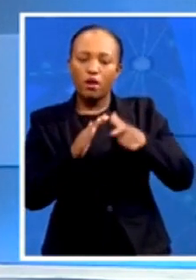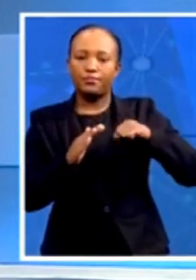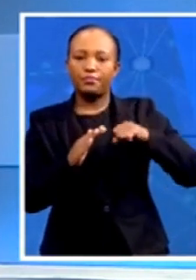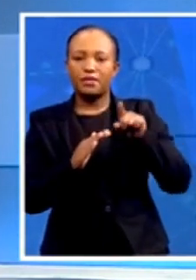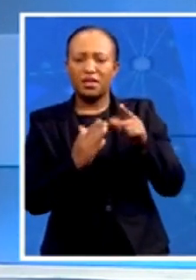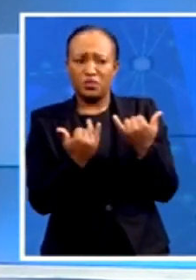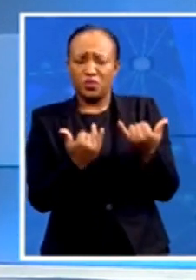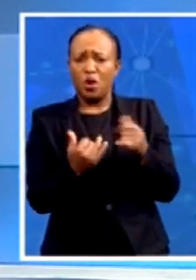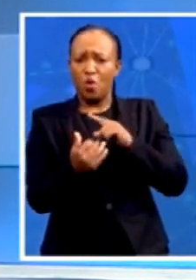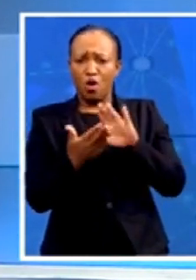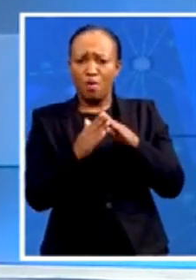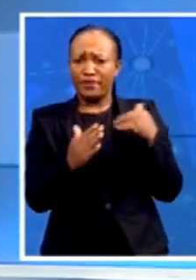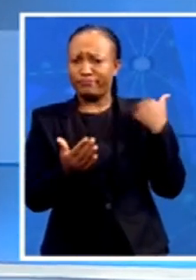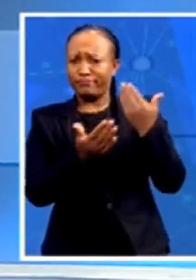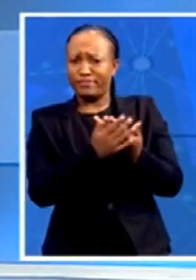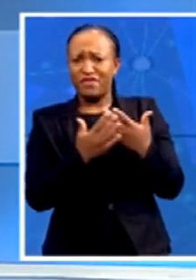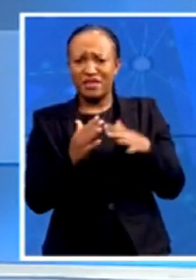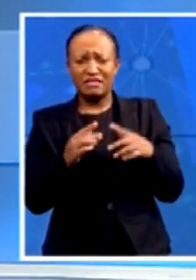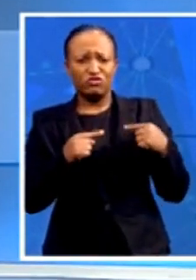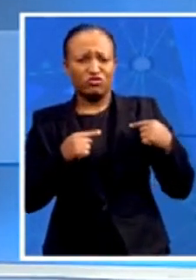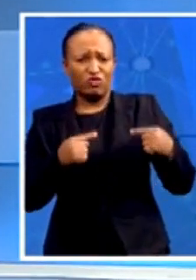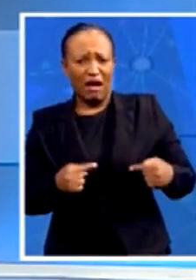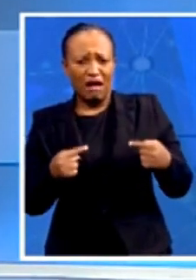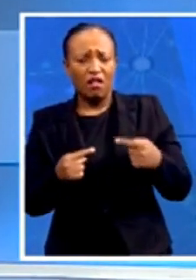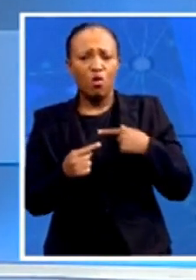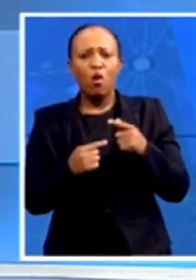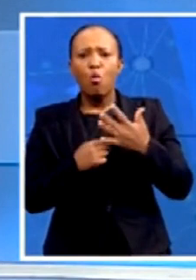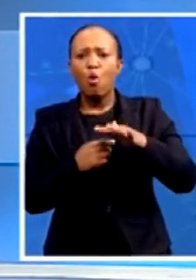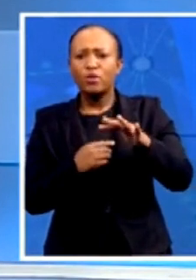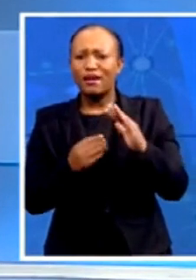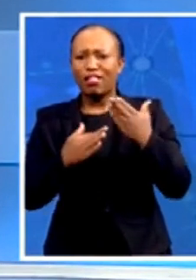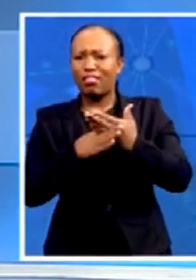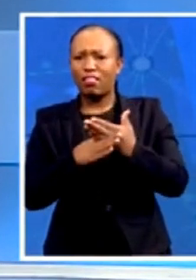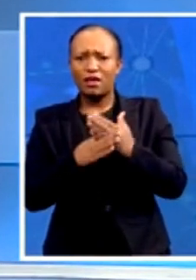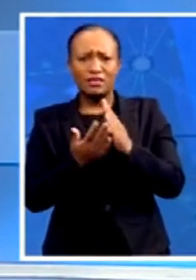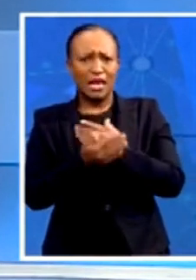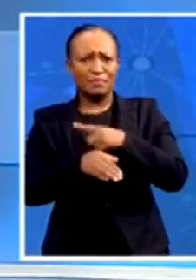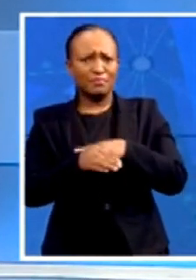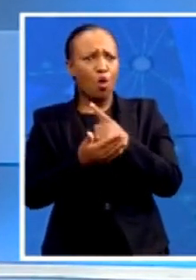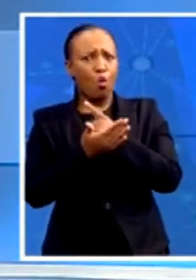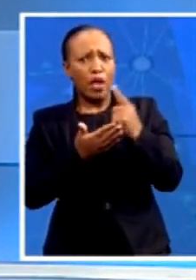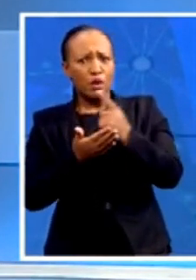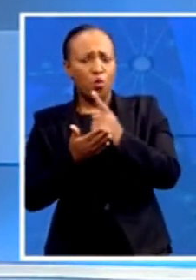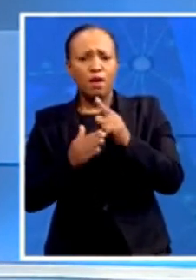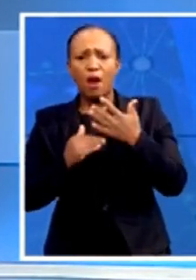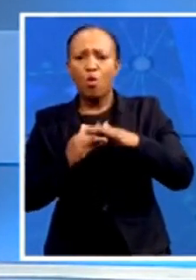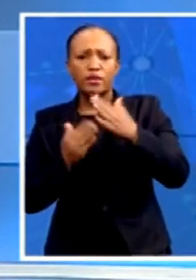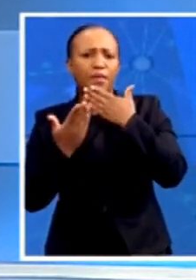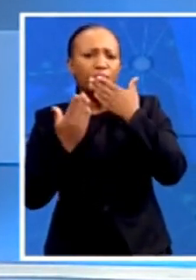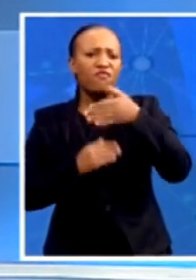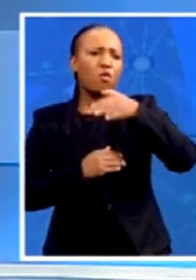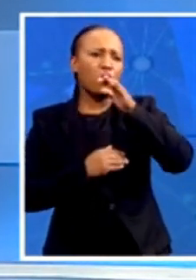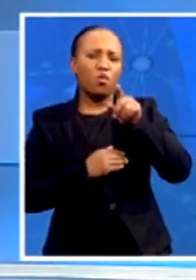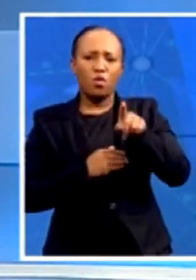water provision, sometimes going for weeks without clean, drinkable water. It has now been over 2 weeks since the community has been relying